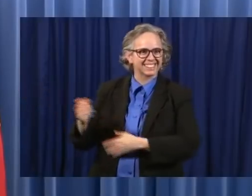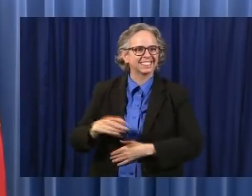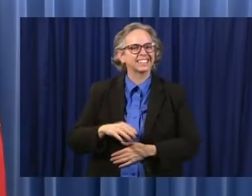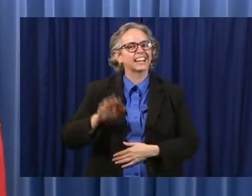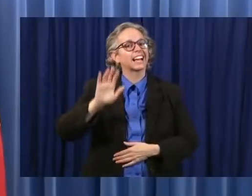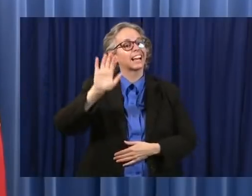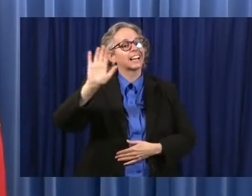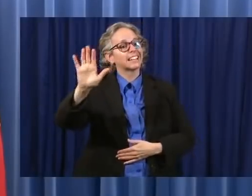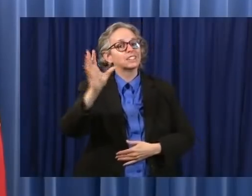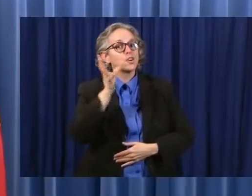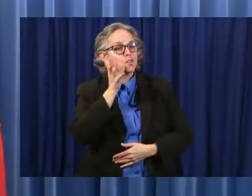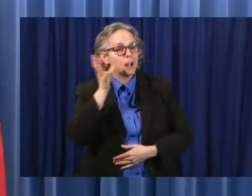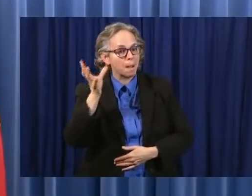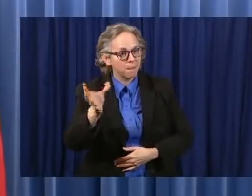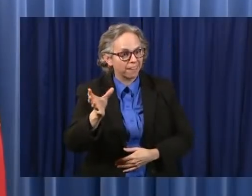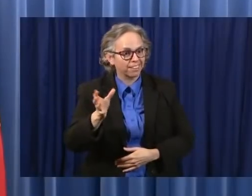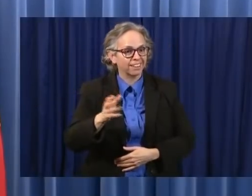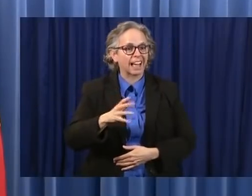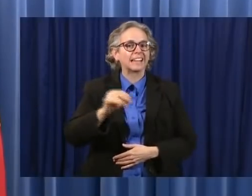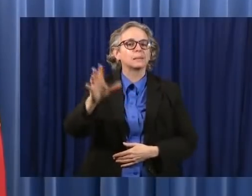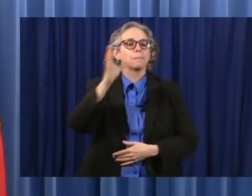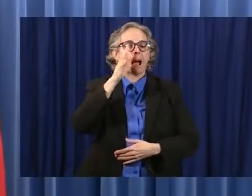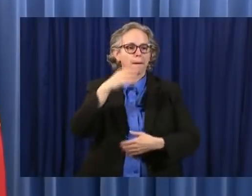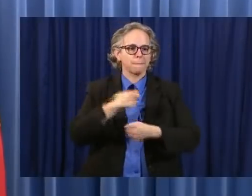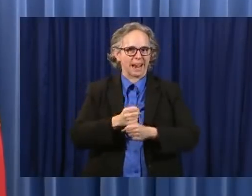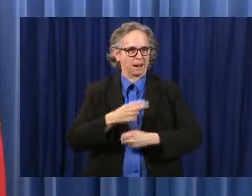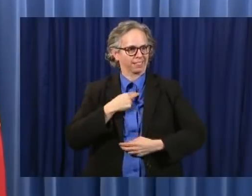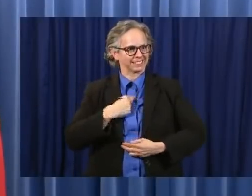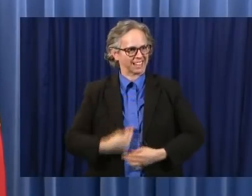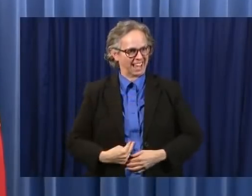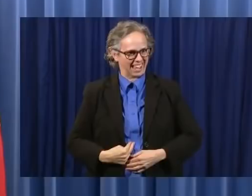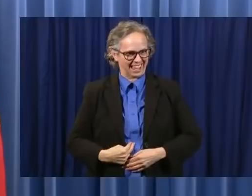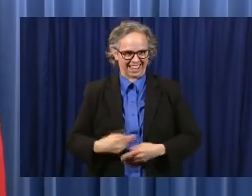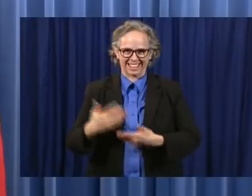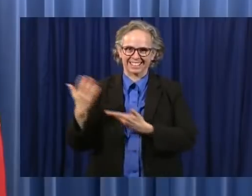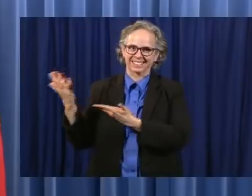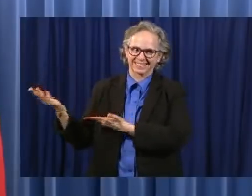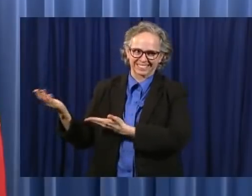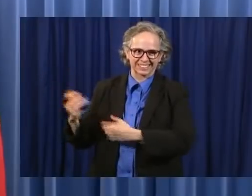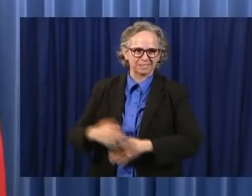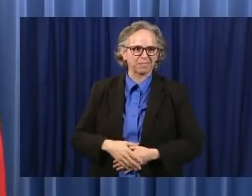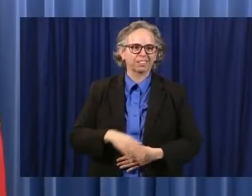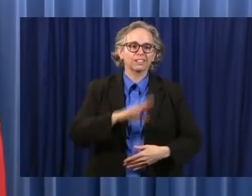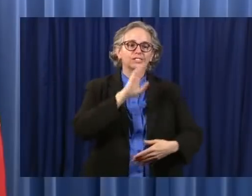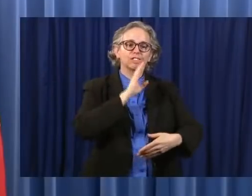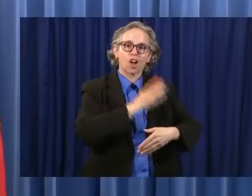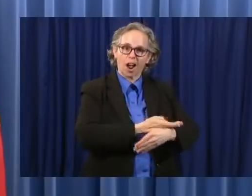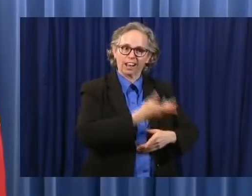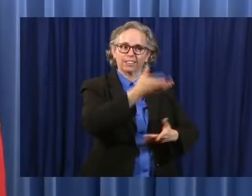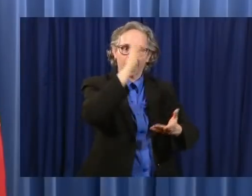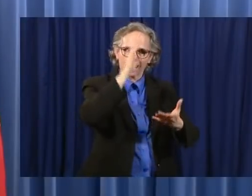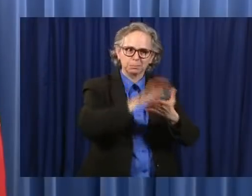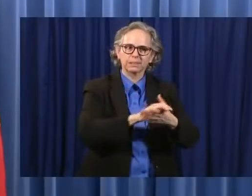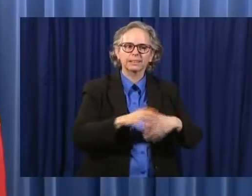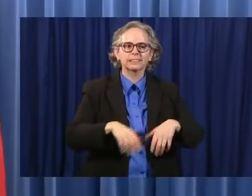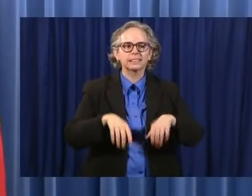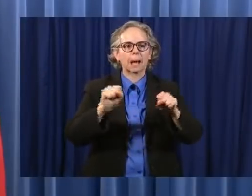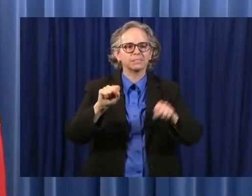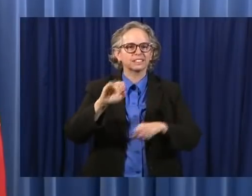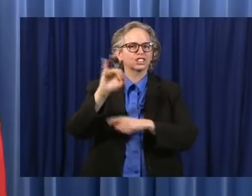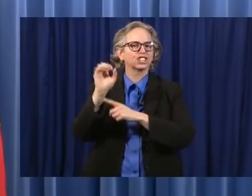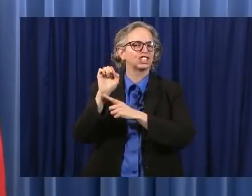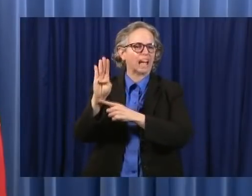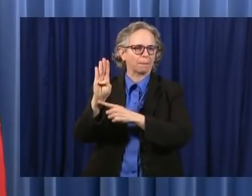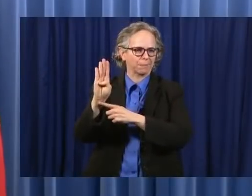tie. Our daughter Anna and her husband Jeb adopted a shelter dog a couple years ago,